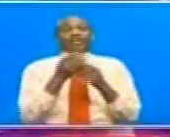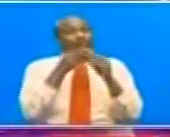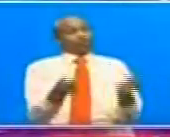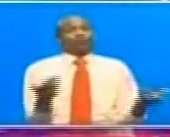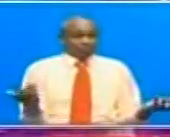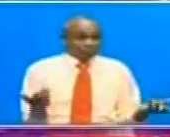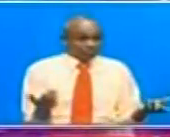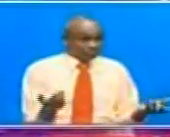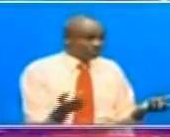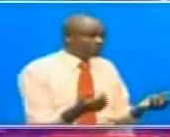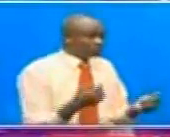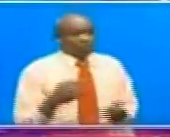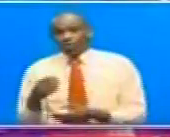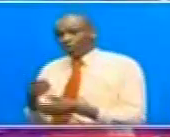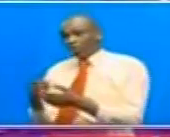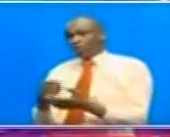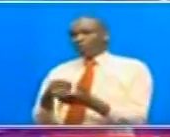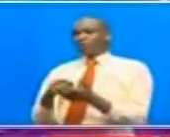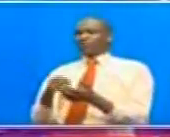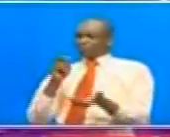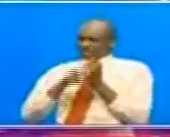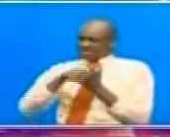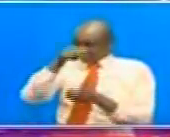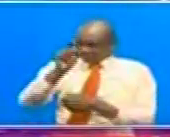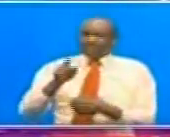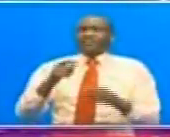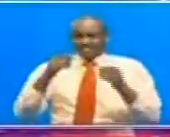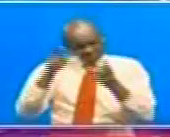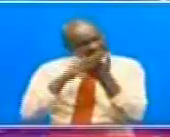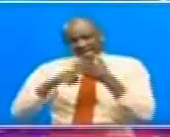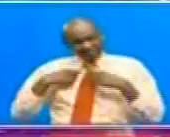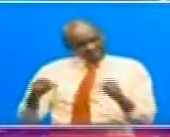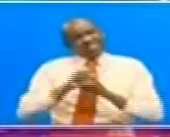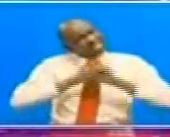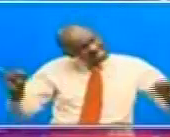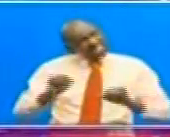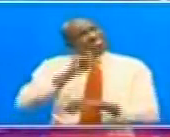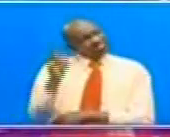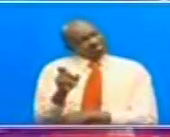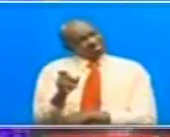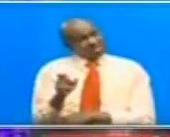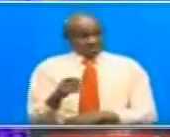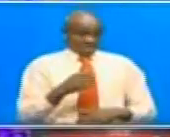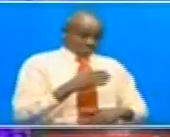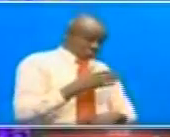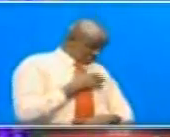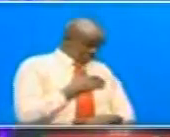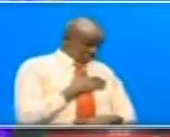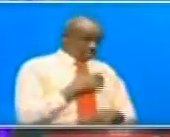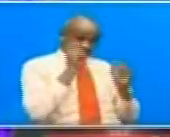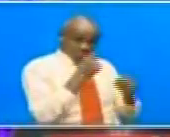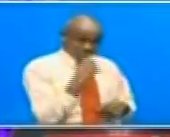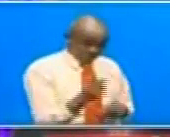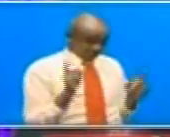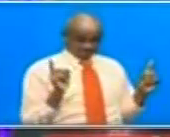summary, so the deputy president is completely innocent of all the corruption allegations against him. And clean. And clean. It is not in my place. That you'll